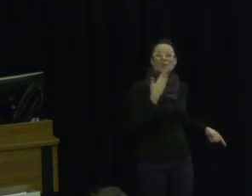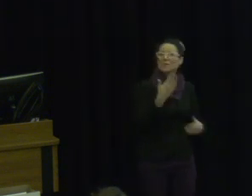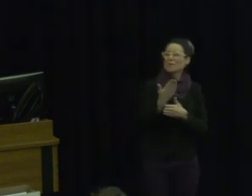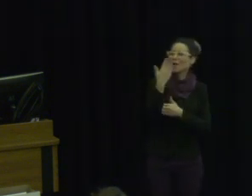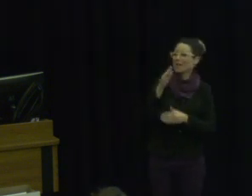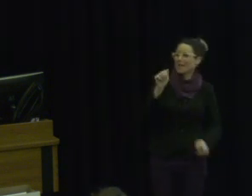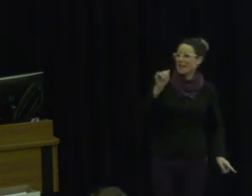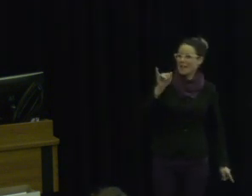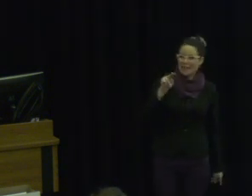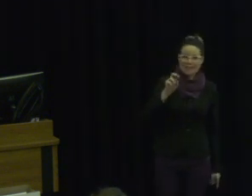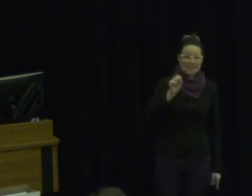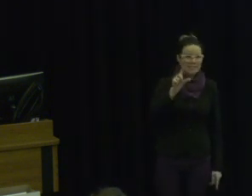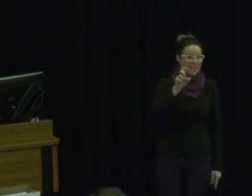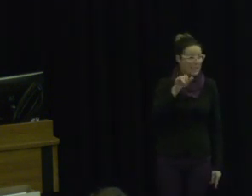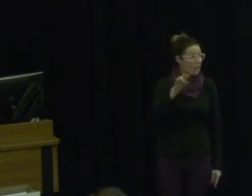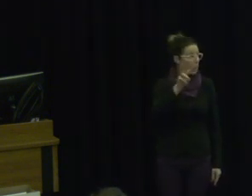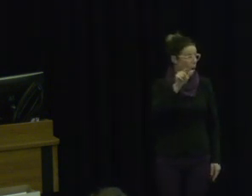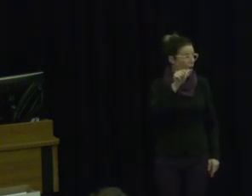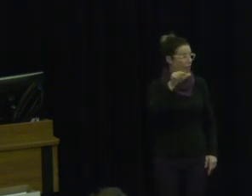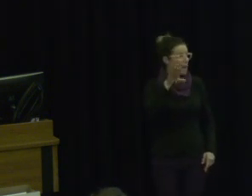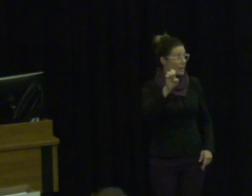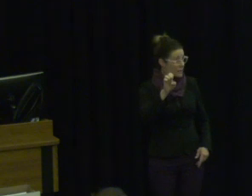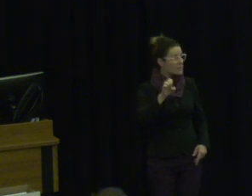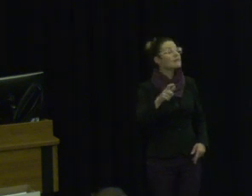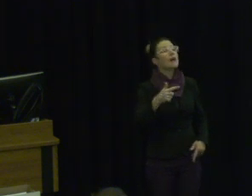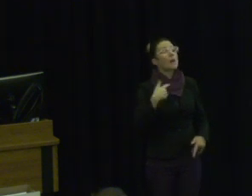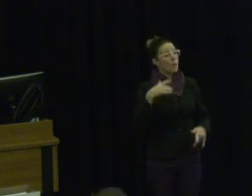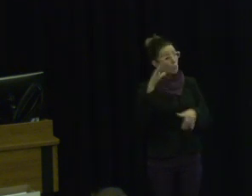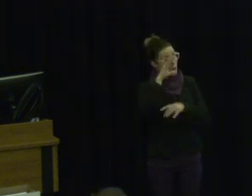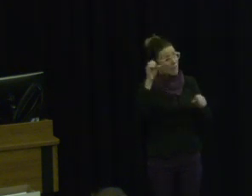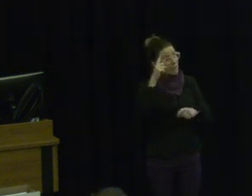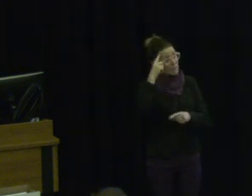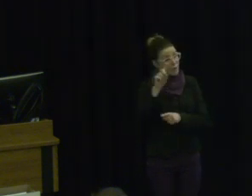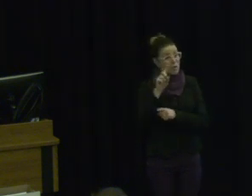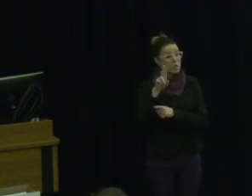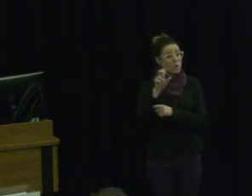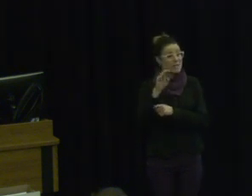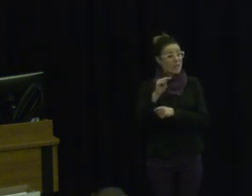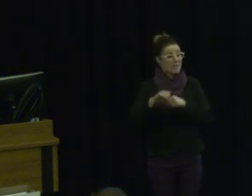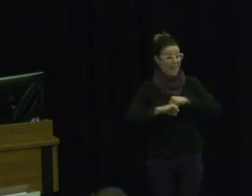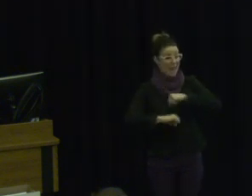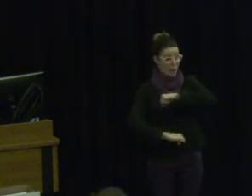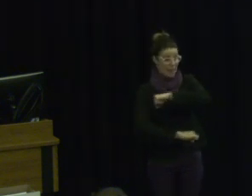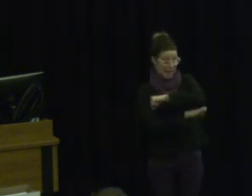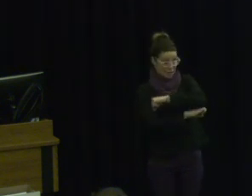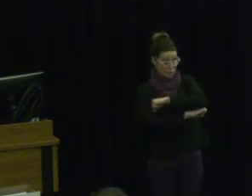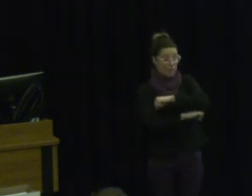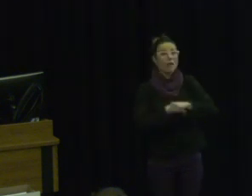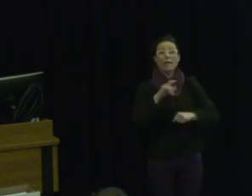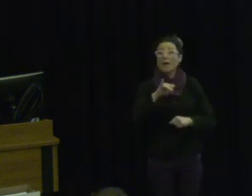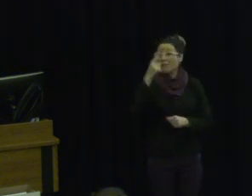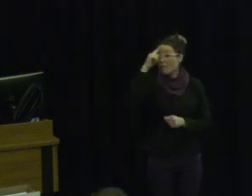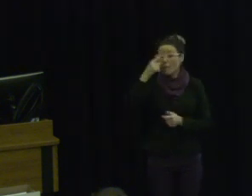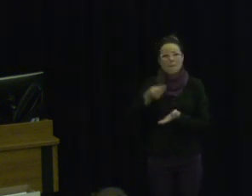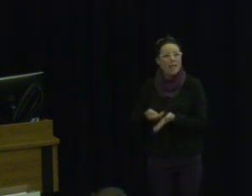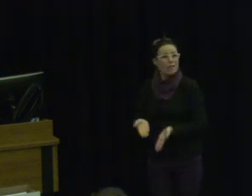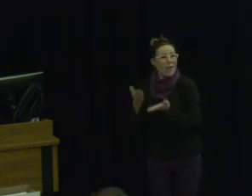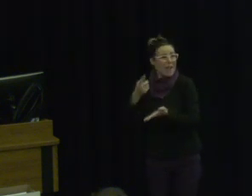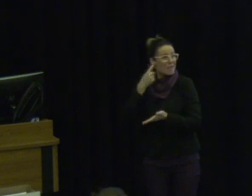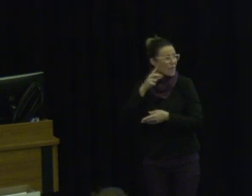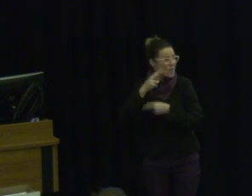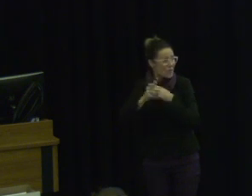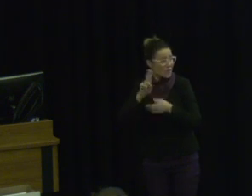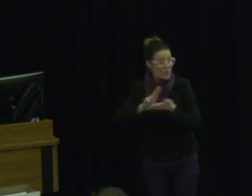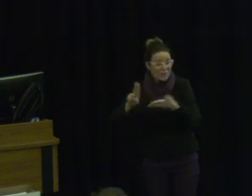name is Ainsley Wallace. I'm the president and CEO of the USM Foundation, which raises money for the university. Also, our alumni